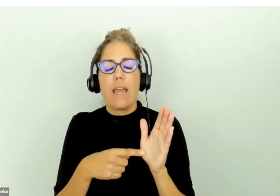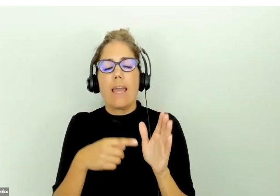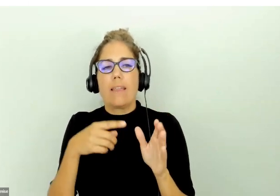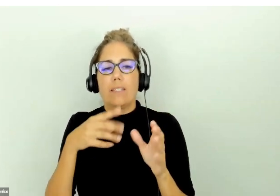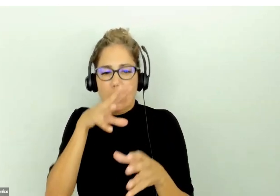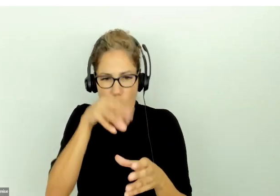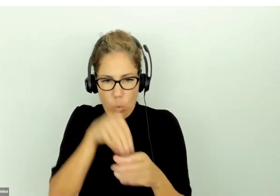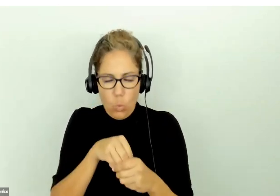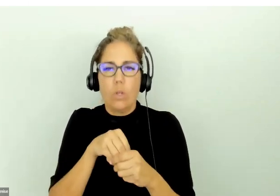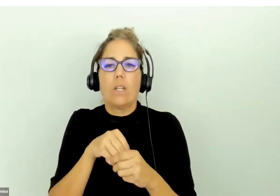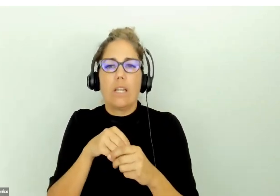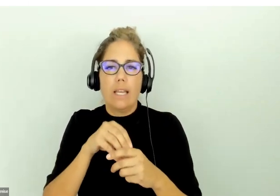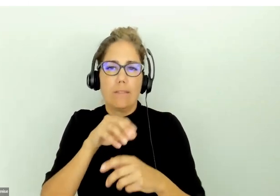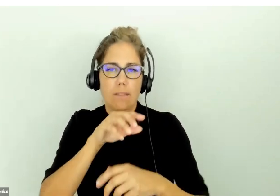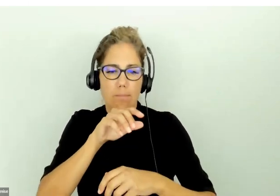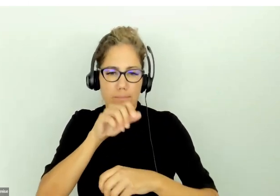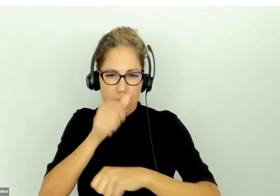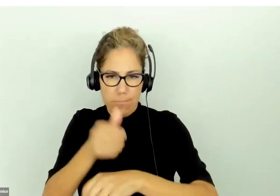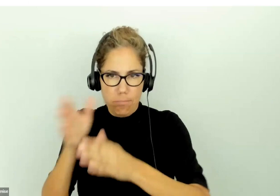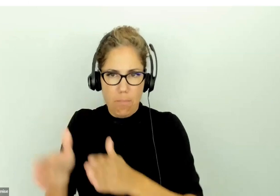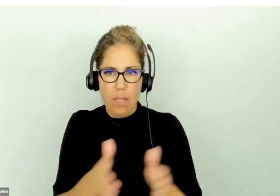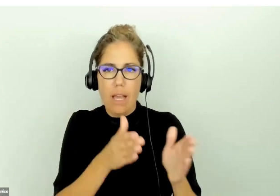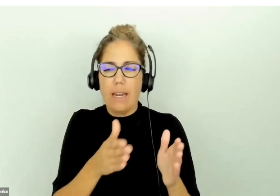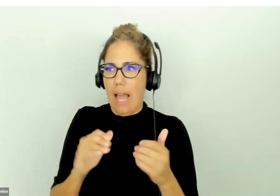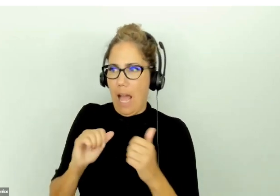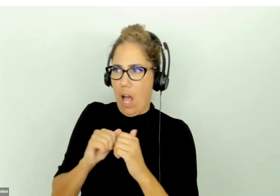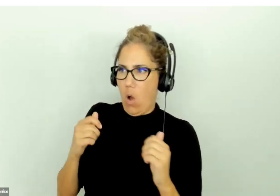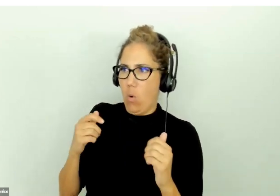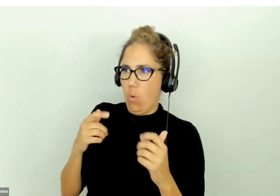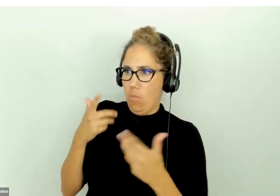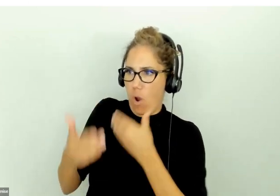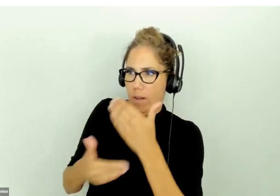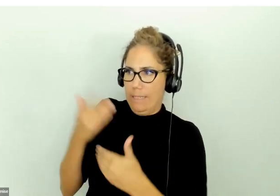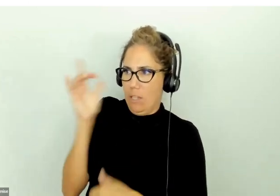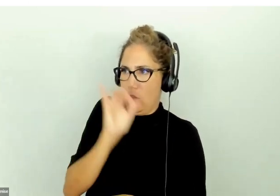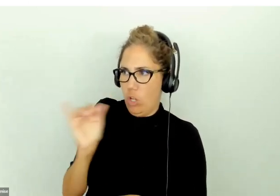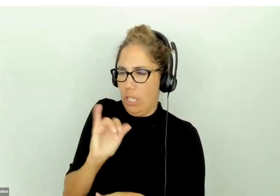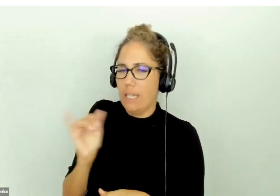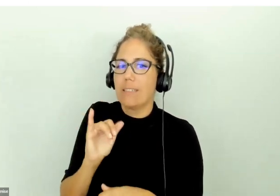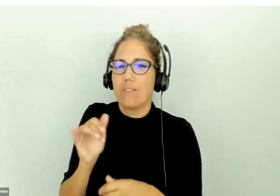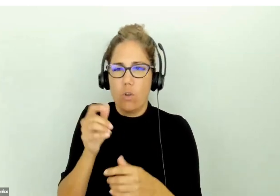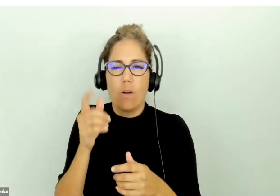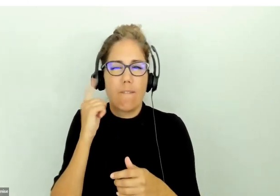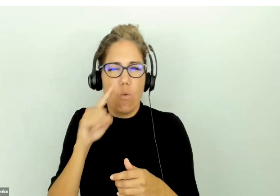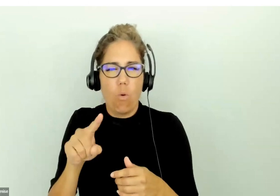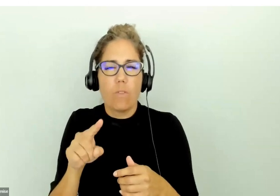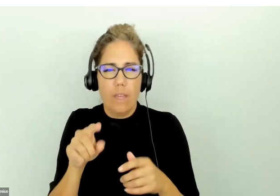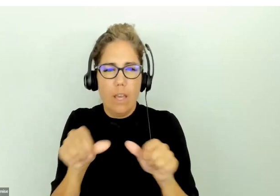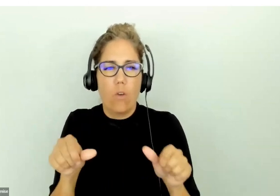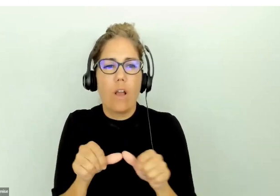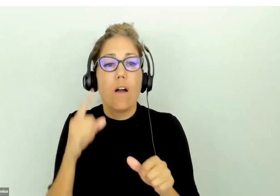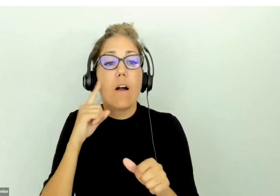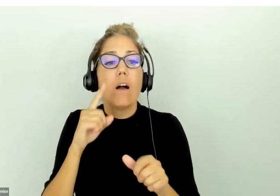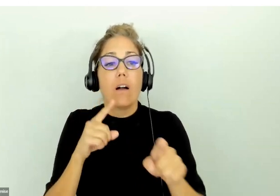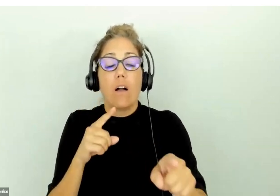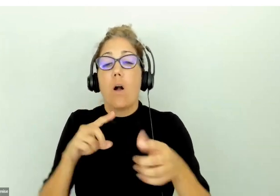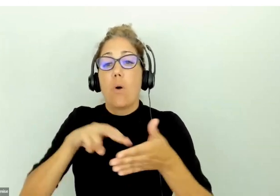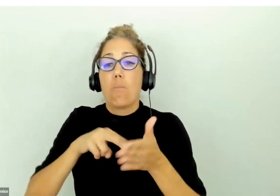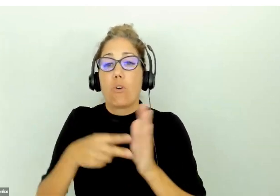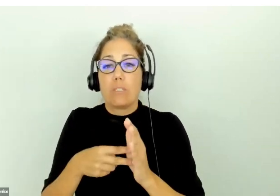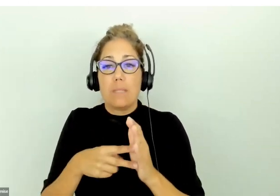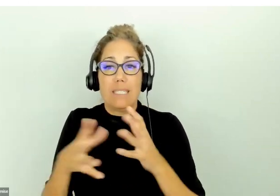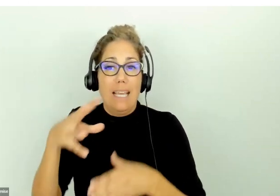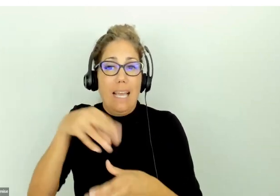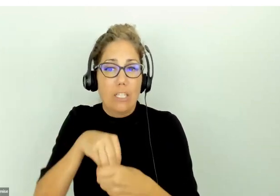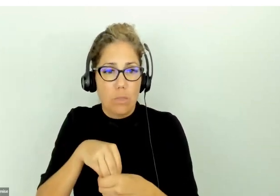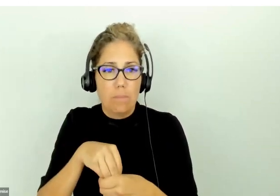how we're already making progress related to that action statement and that focus area. So for purpose and engagement, our action